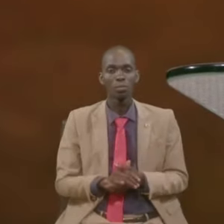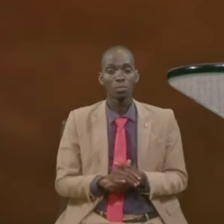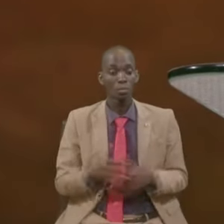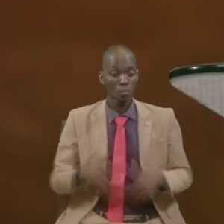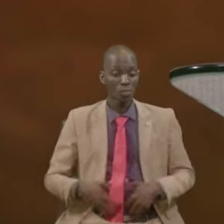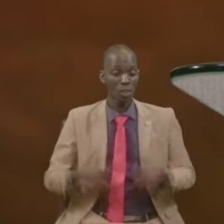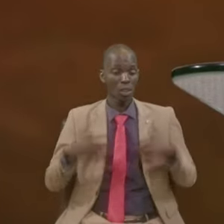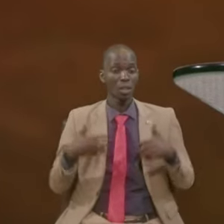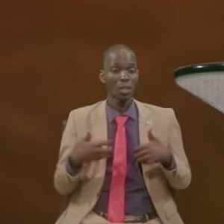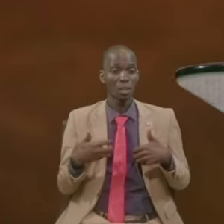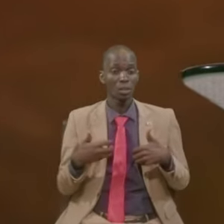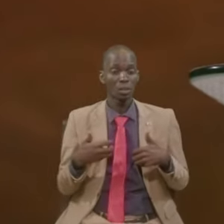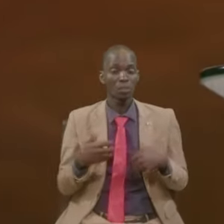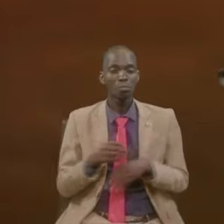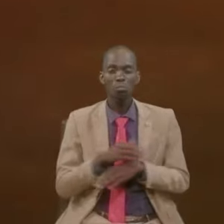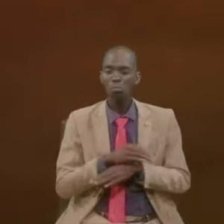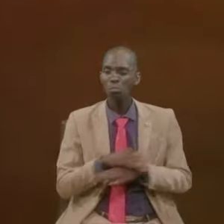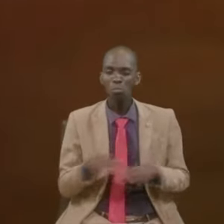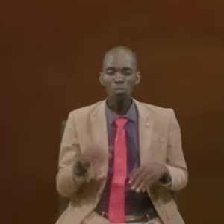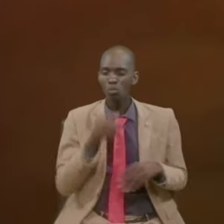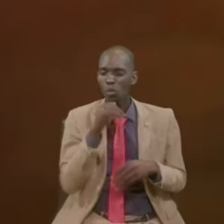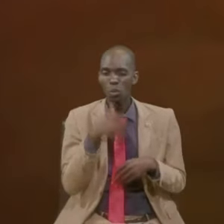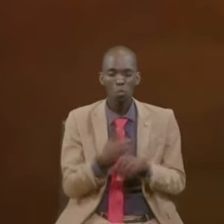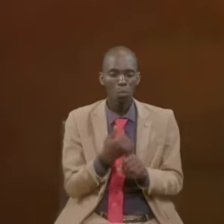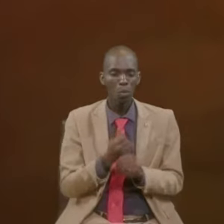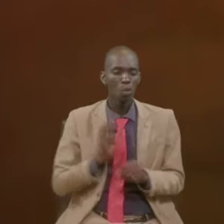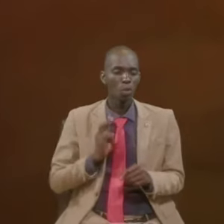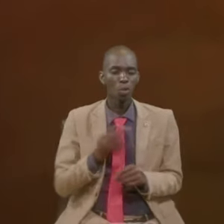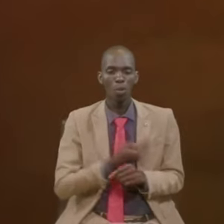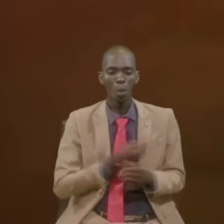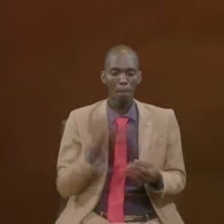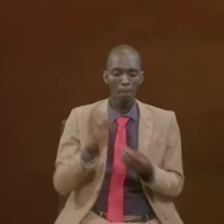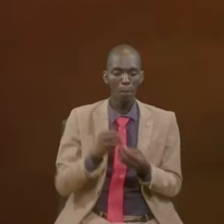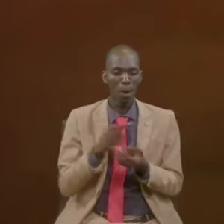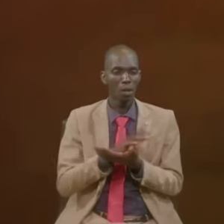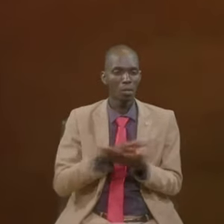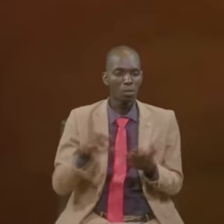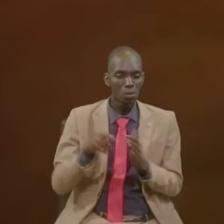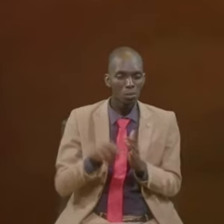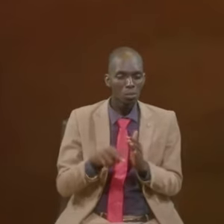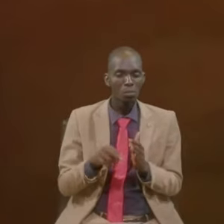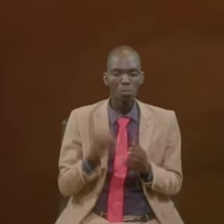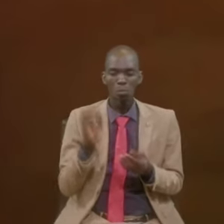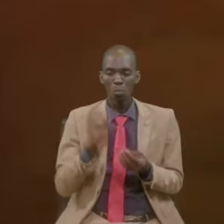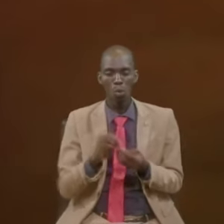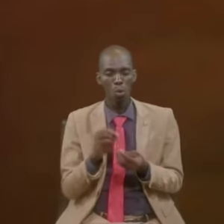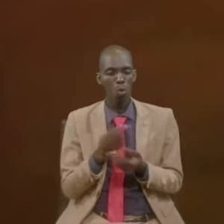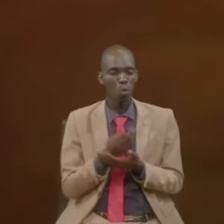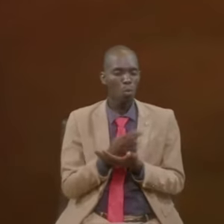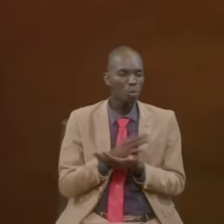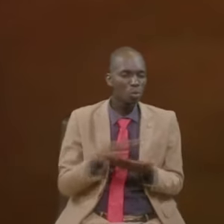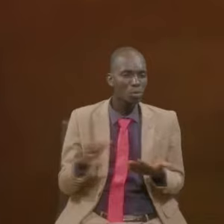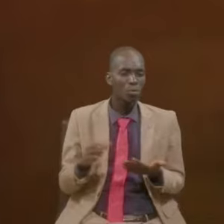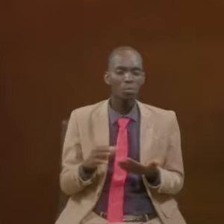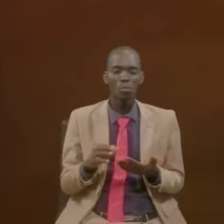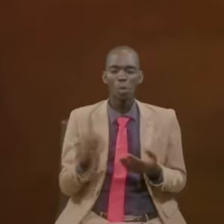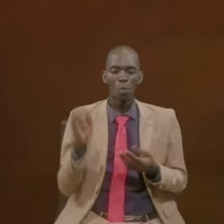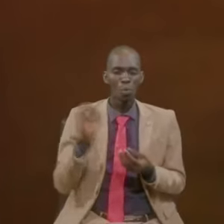Anger does not make us more righteous, more holy, more rapturable.